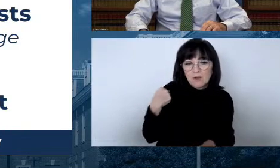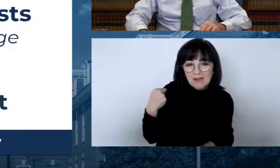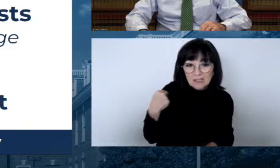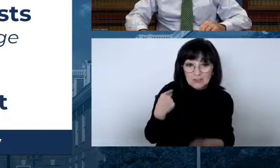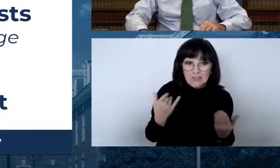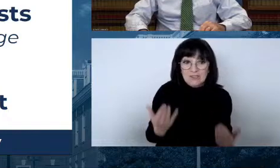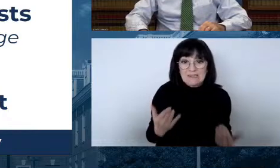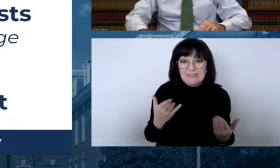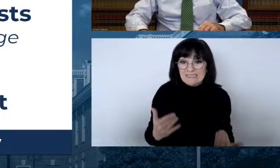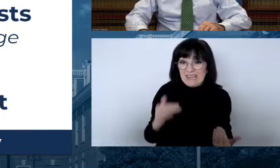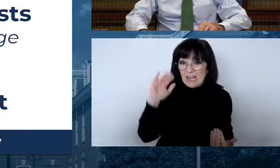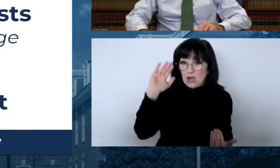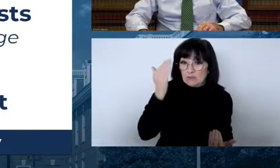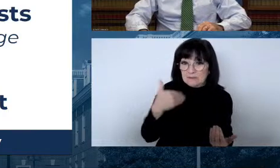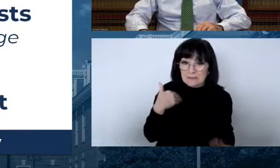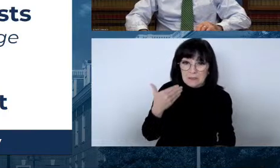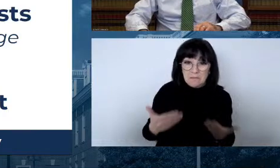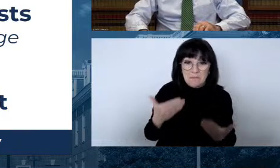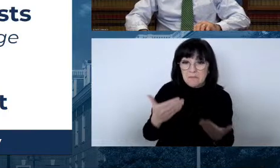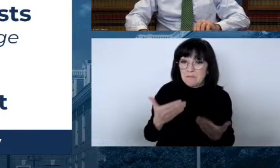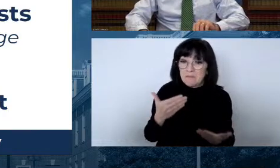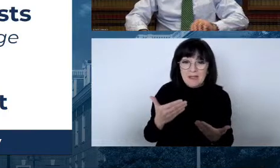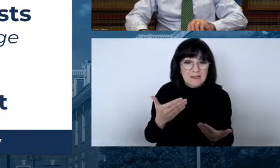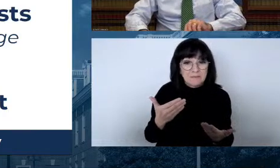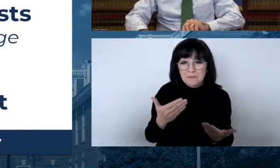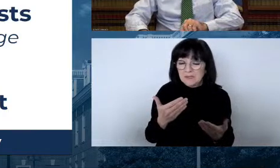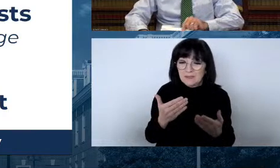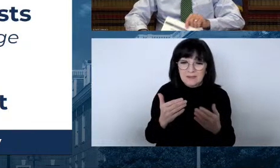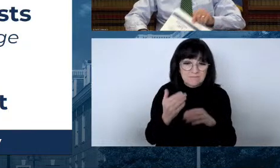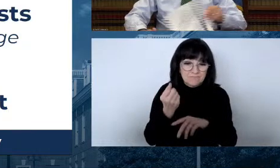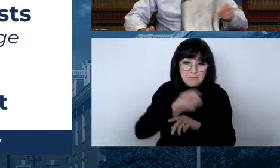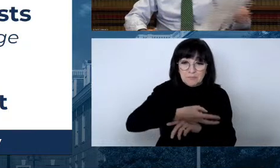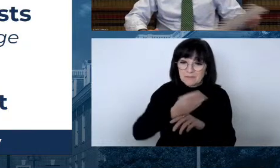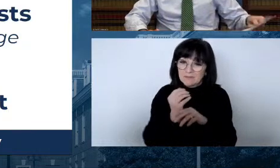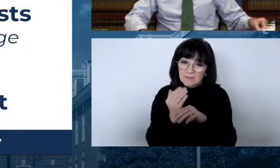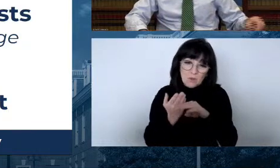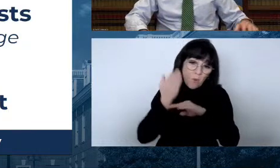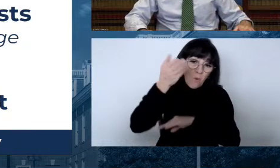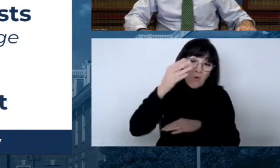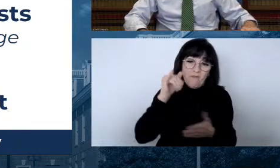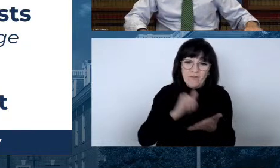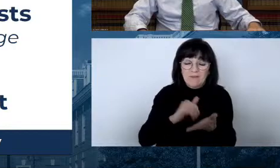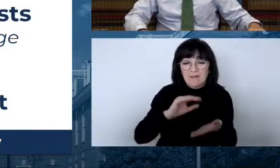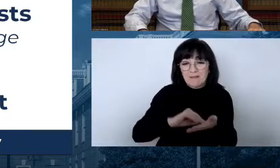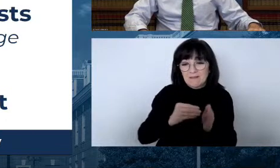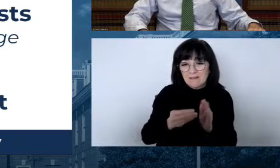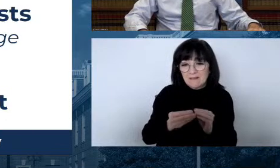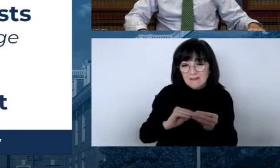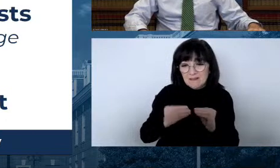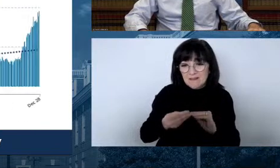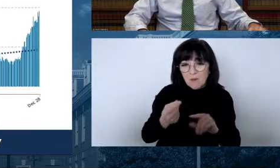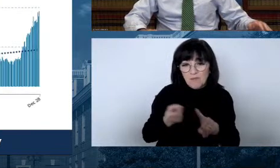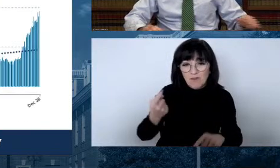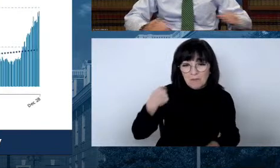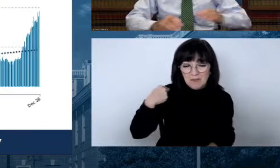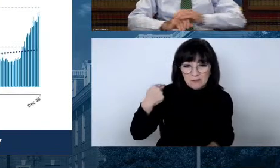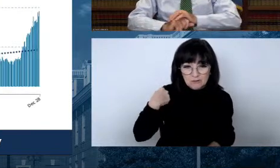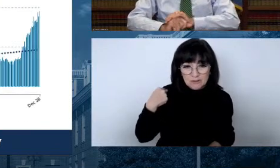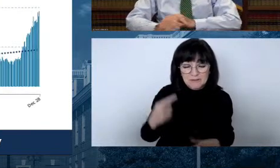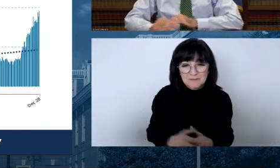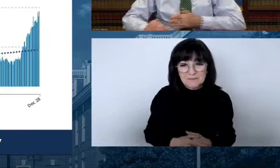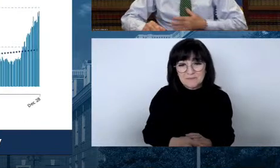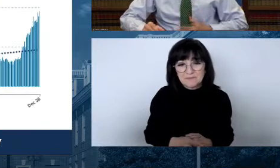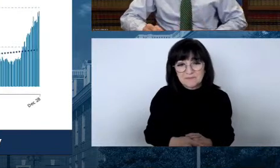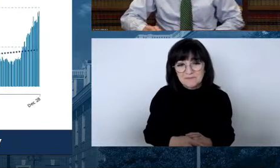we'll hear from our hospital partners about the challenges that they face as a result of that. So here's the roller coaster